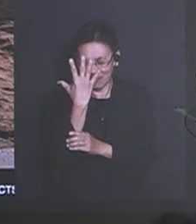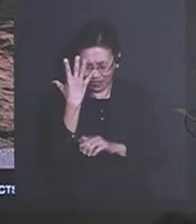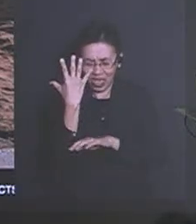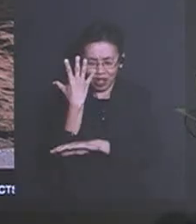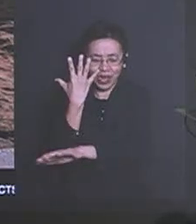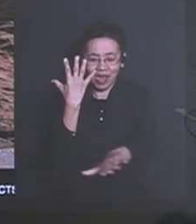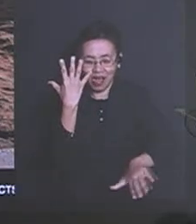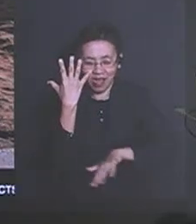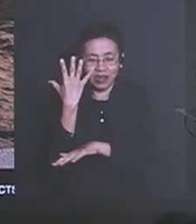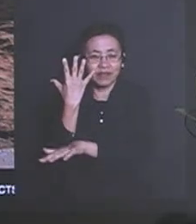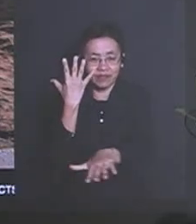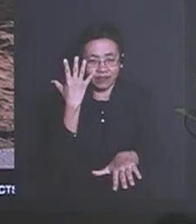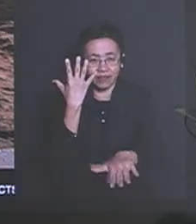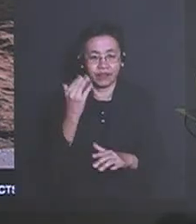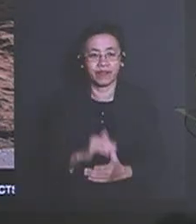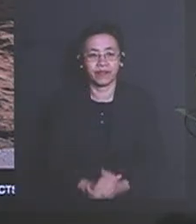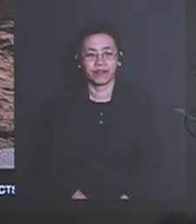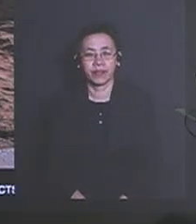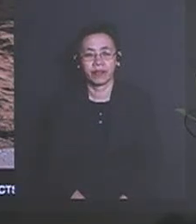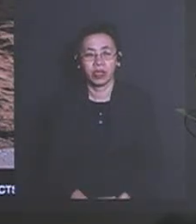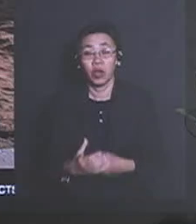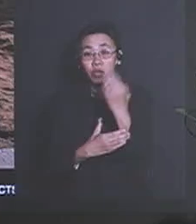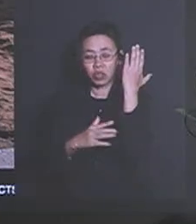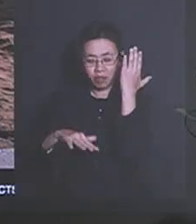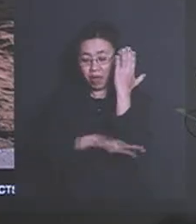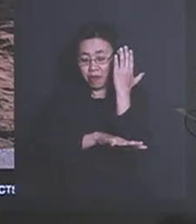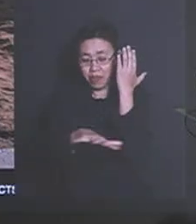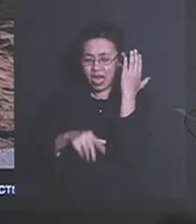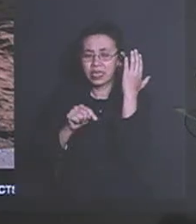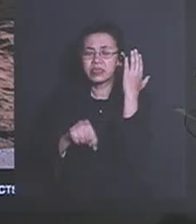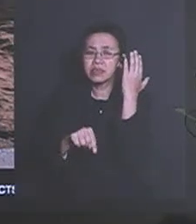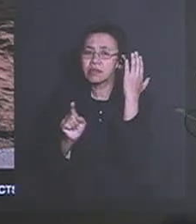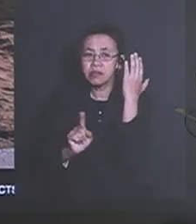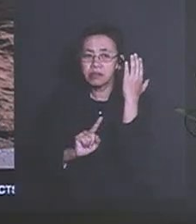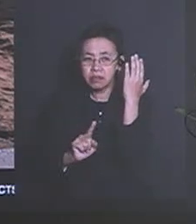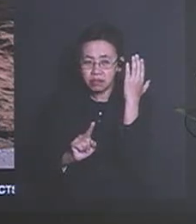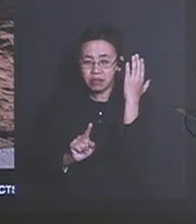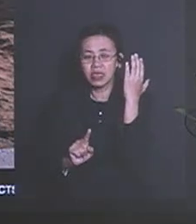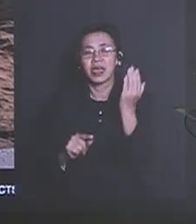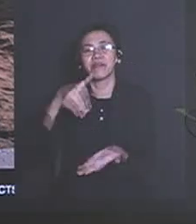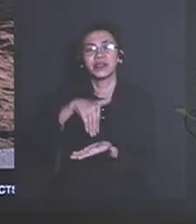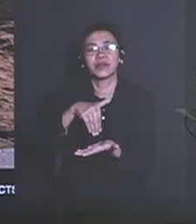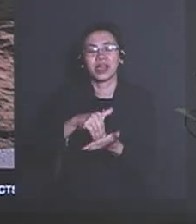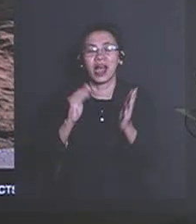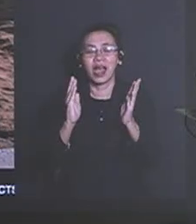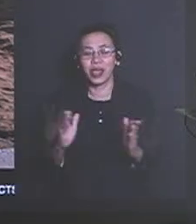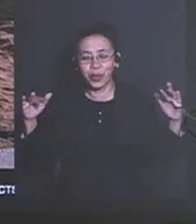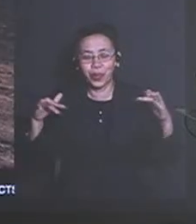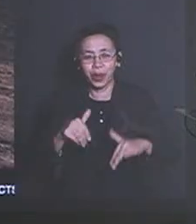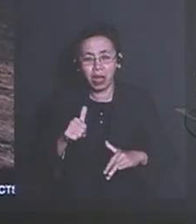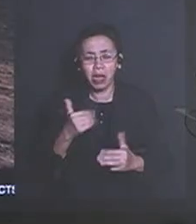also serve as a comfortable seating. This didn't require a significant budget.